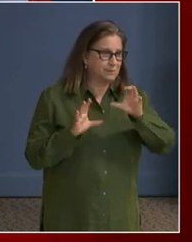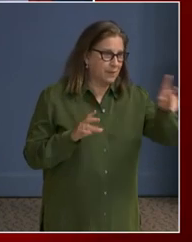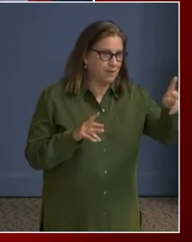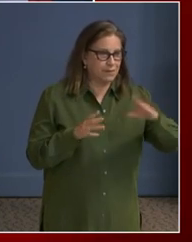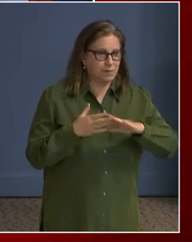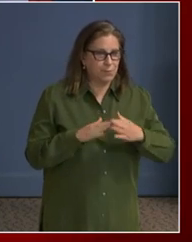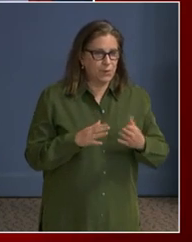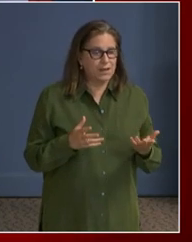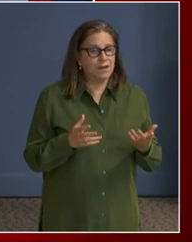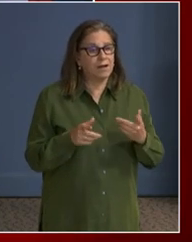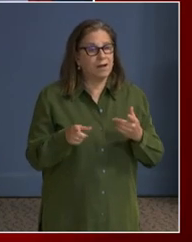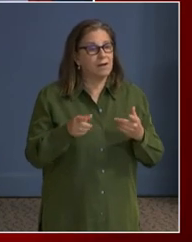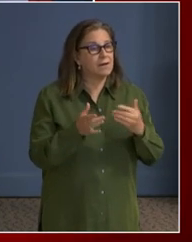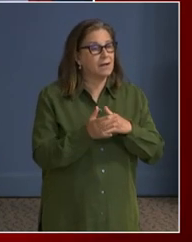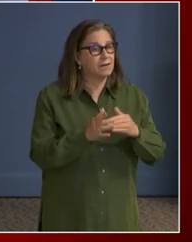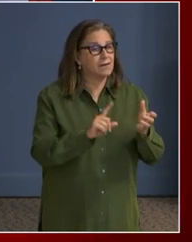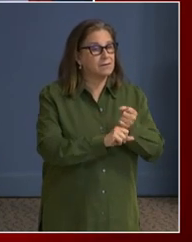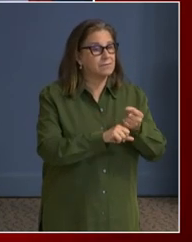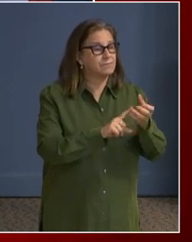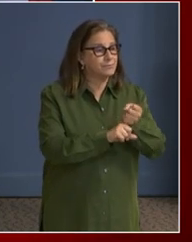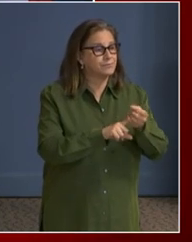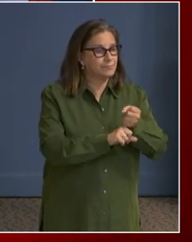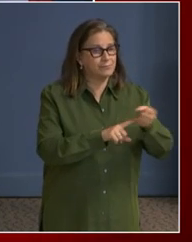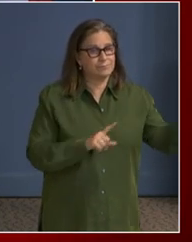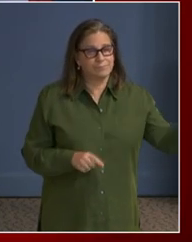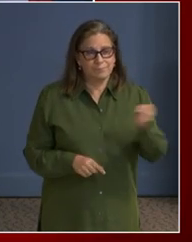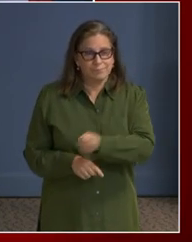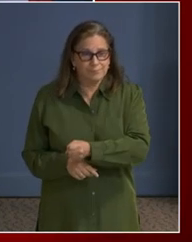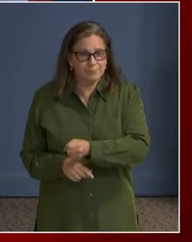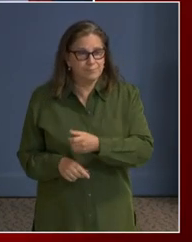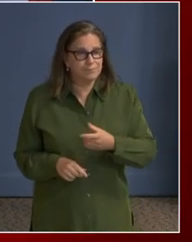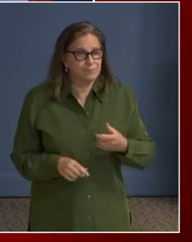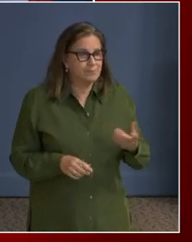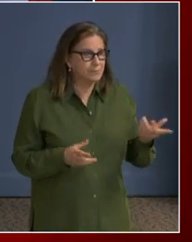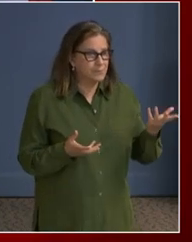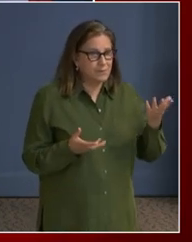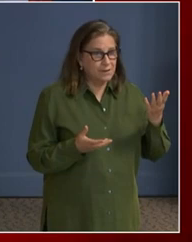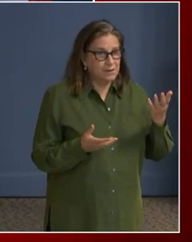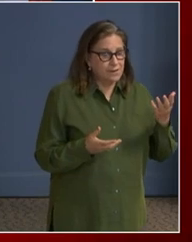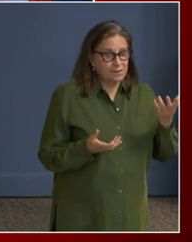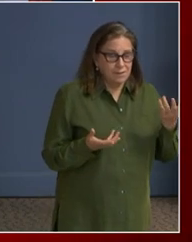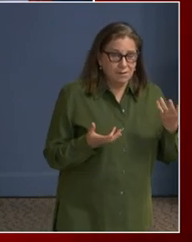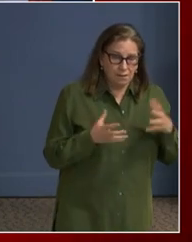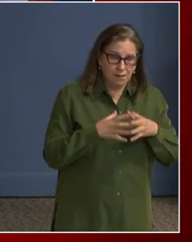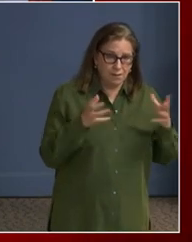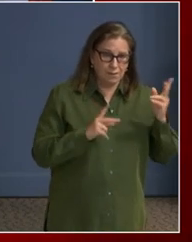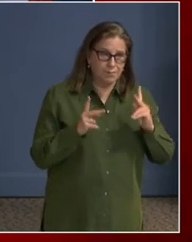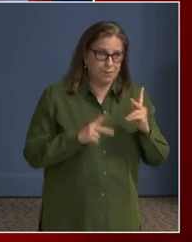gun offenders, they're pretty high. So I think we need to think about what we're doing there.